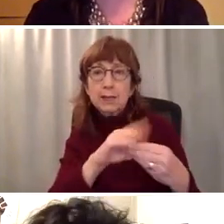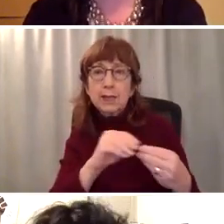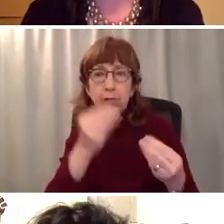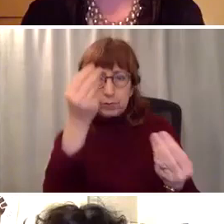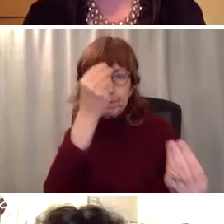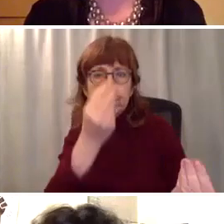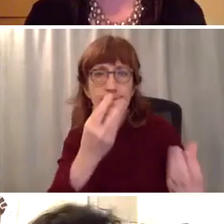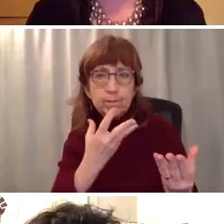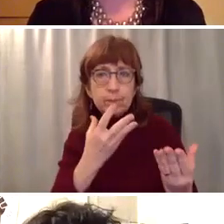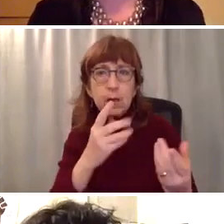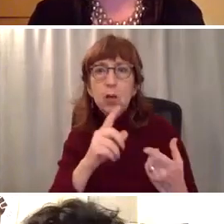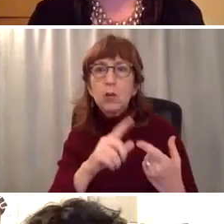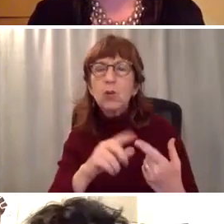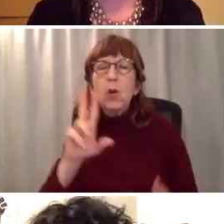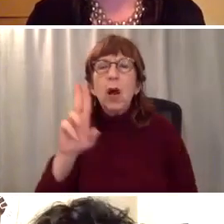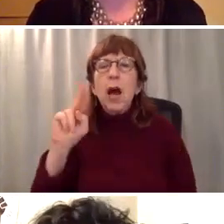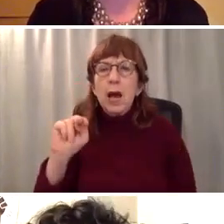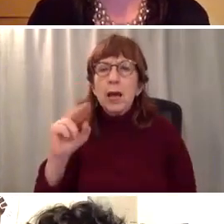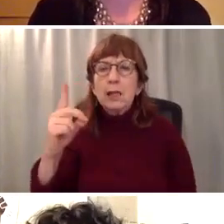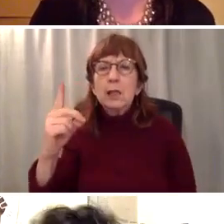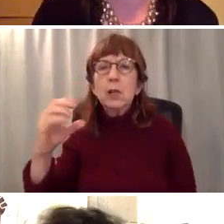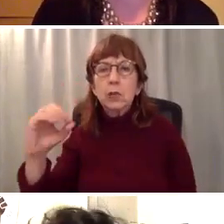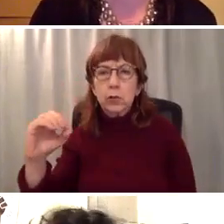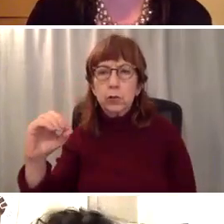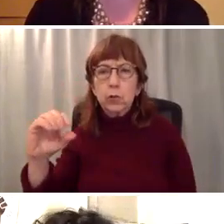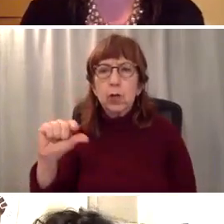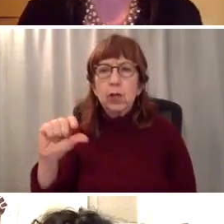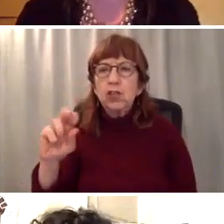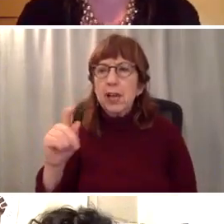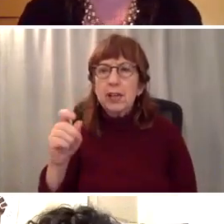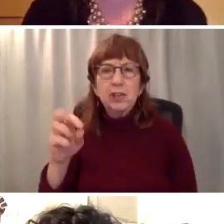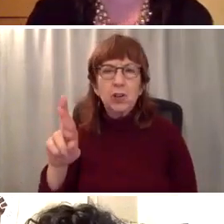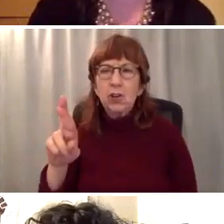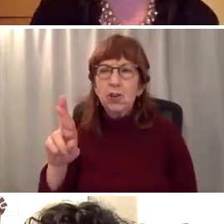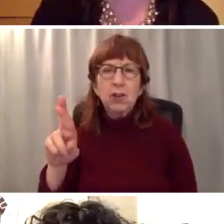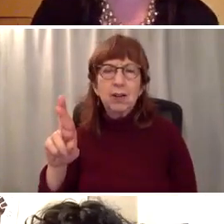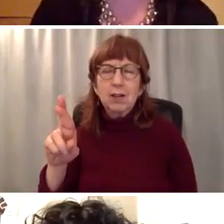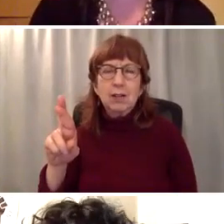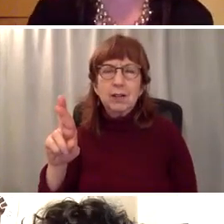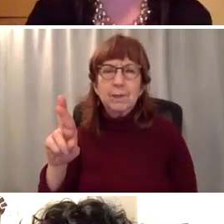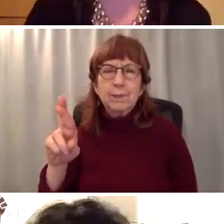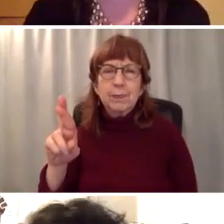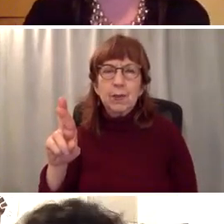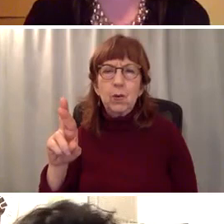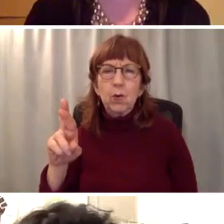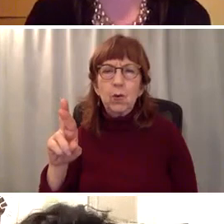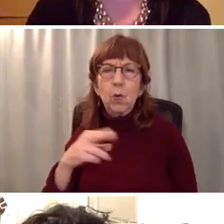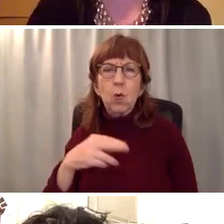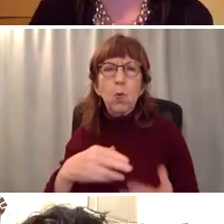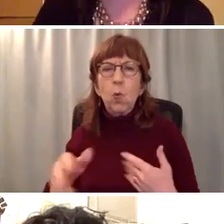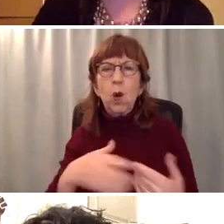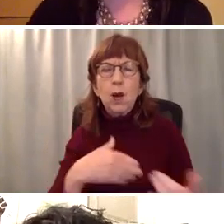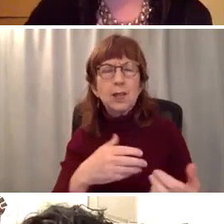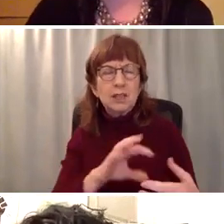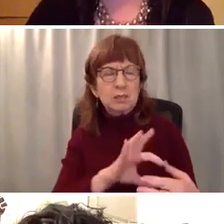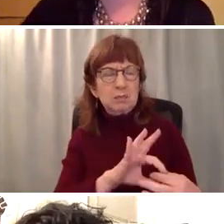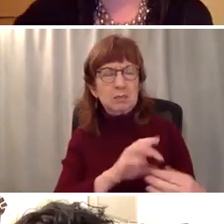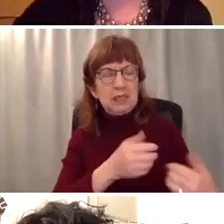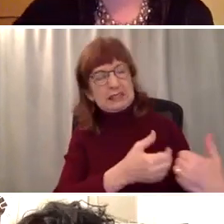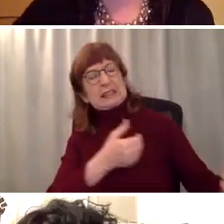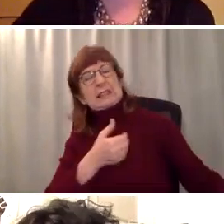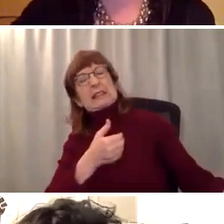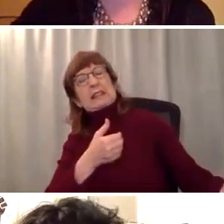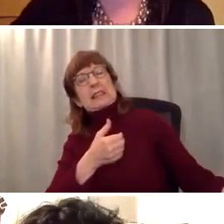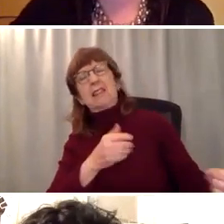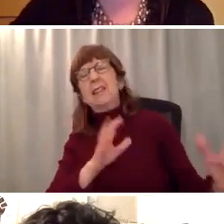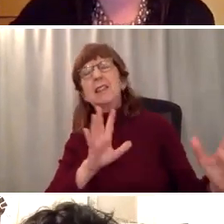her message is really to undo gender, to cut what, you know, basically severs us from